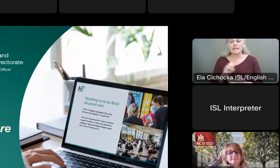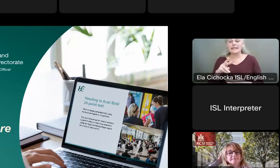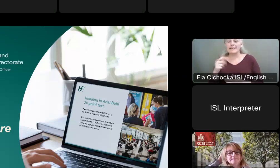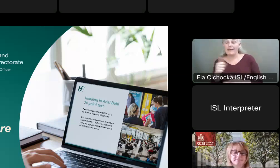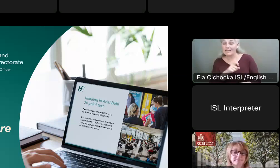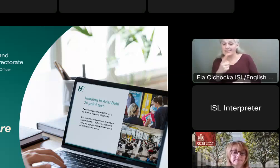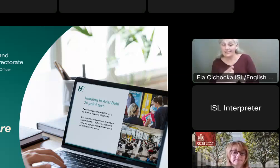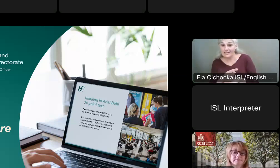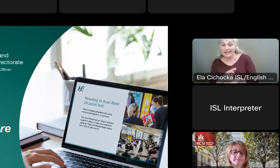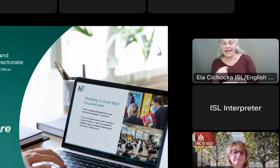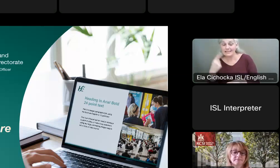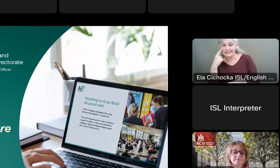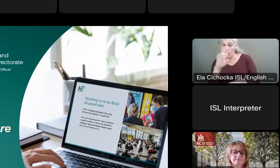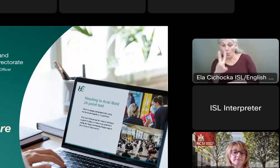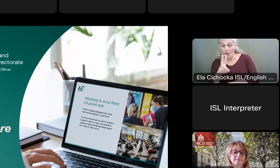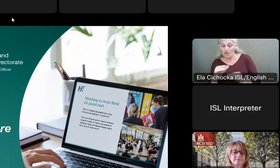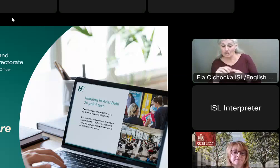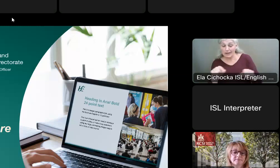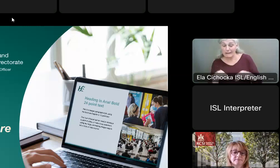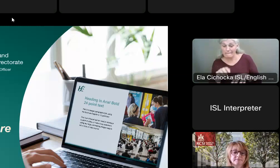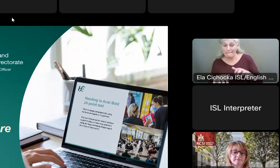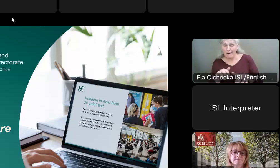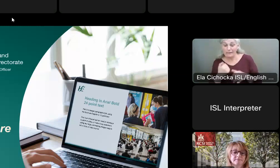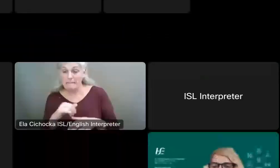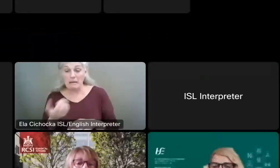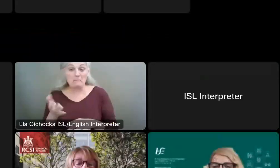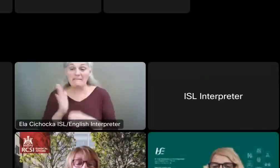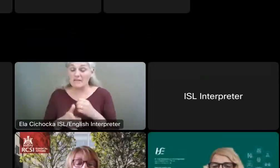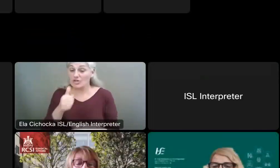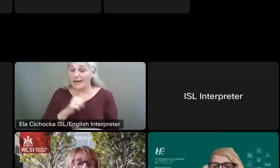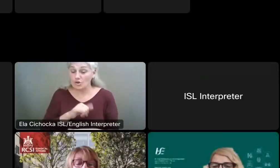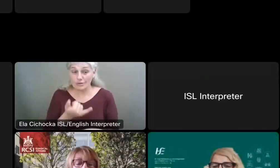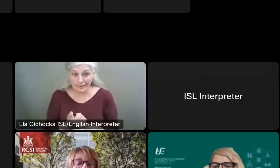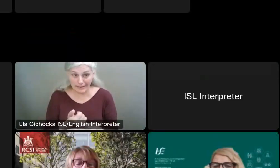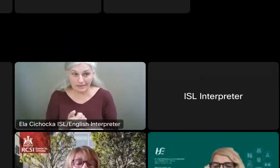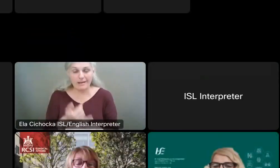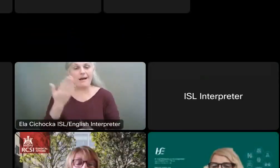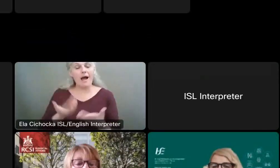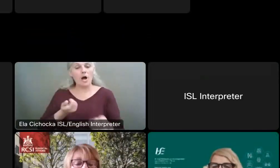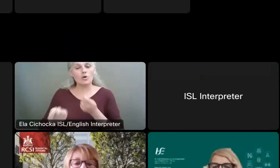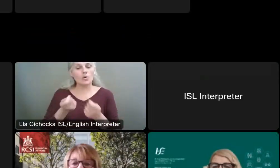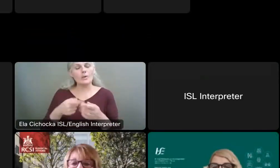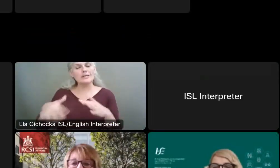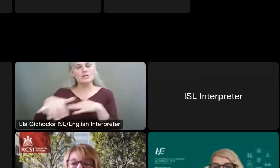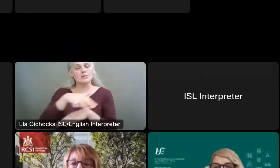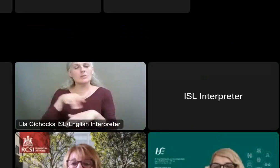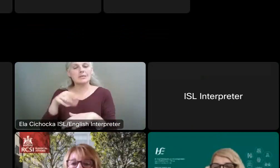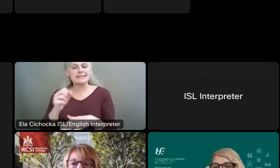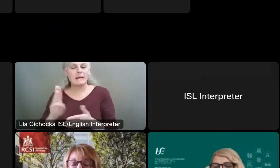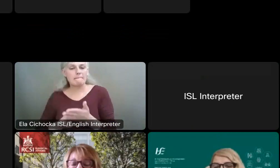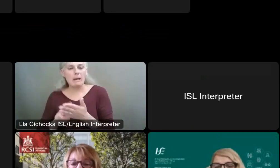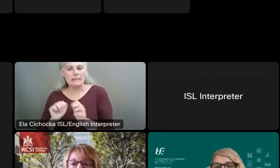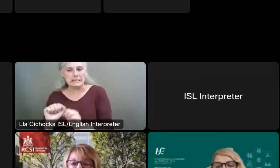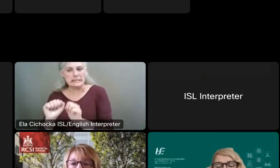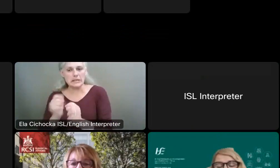a question, Eva, there in the chat. Maybe we could cover that before we finish off. And it's, how do you deal with a situation where staff are being pressurised